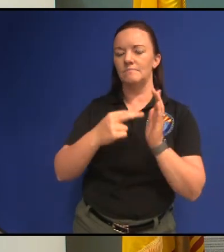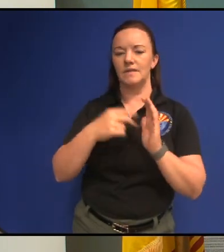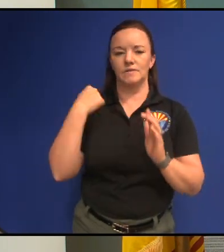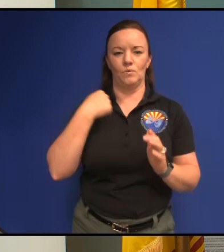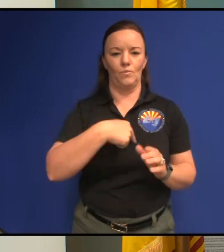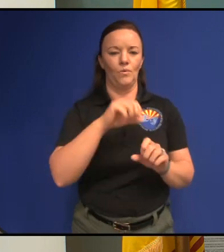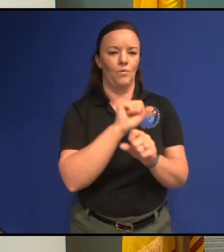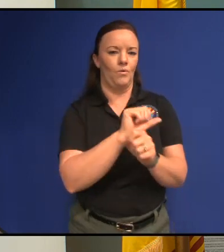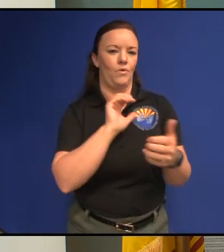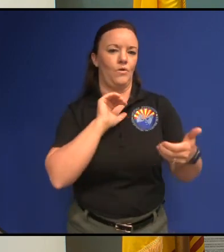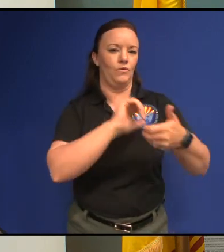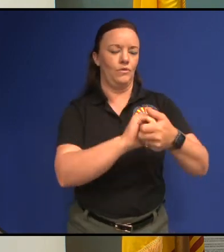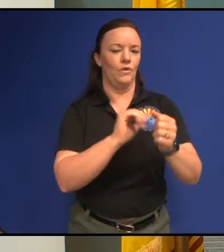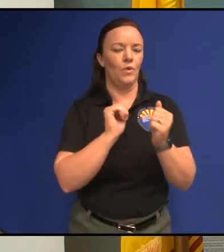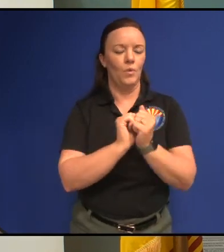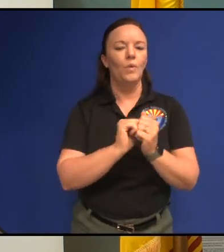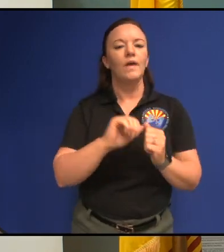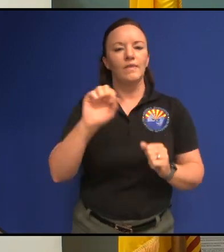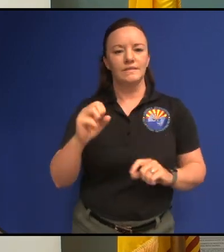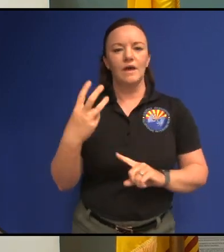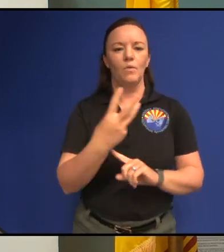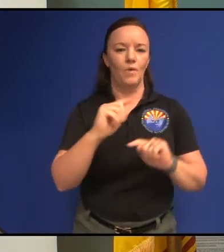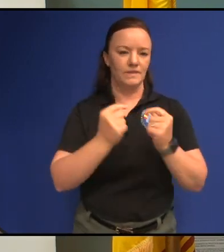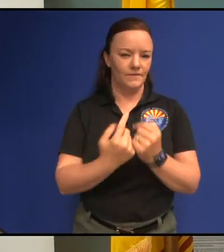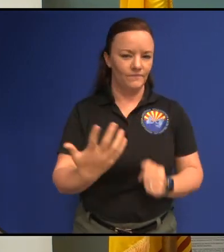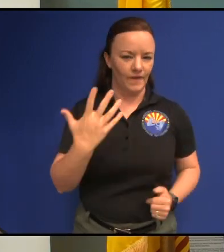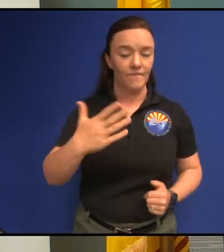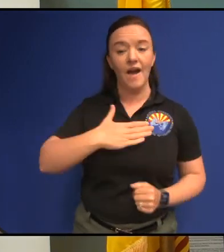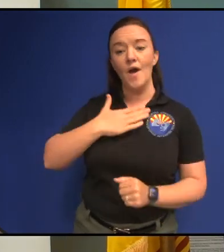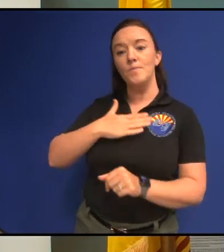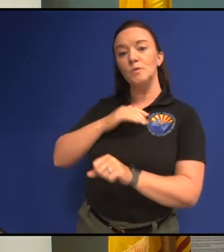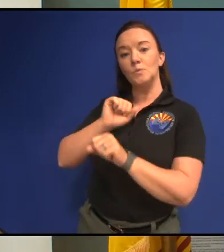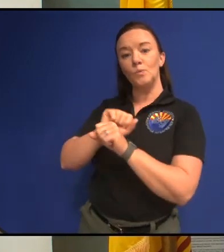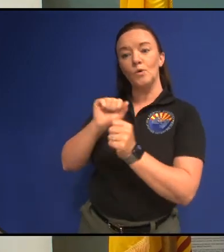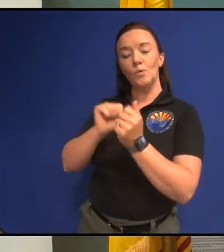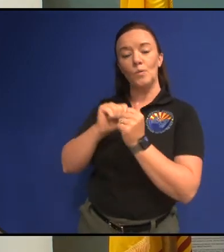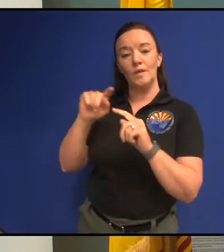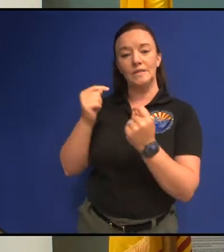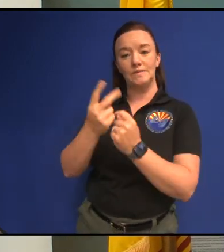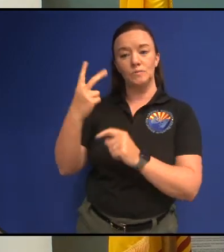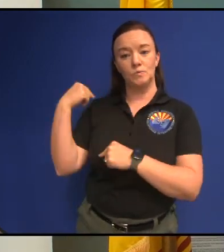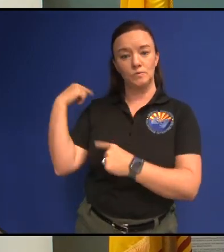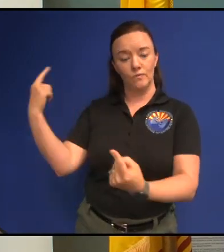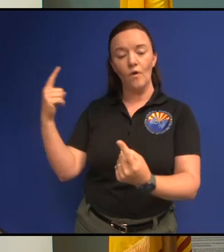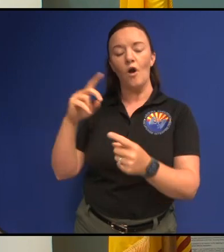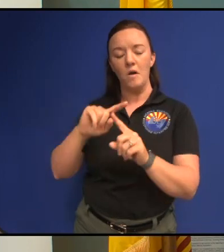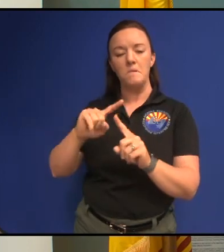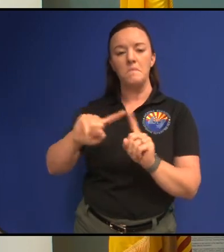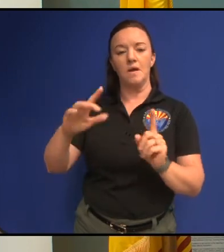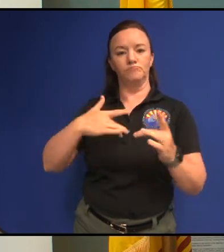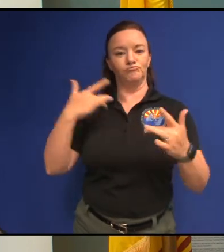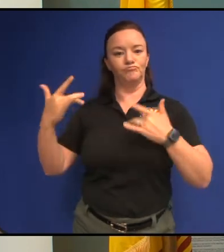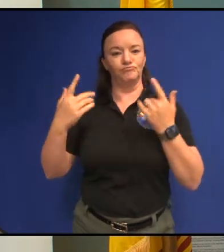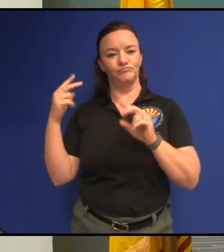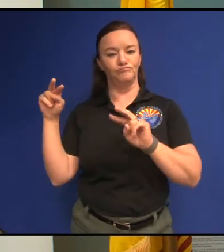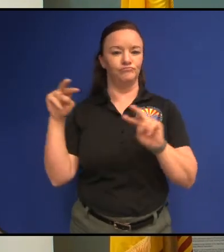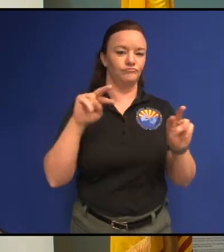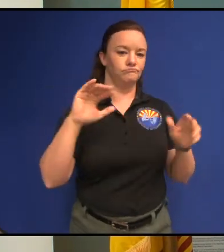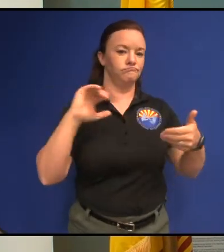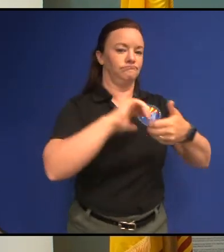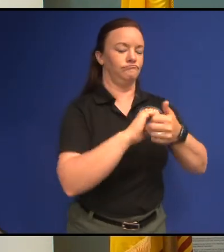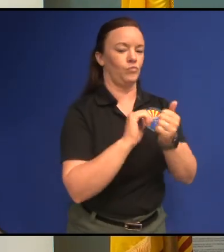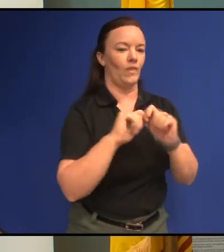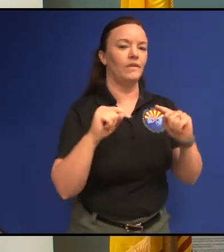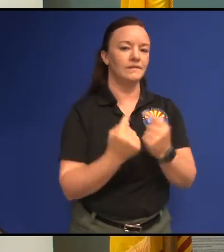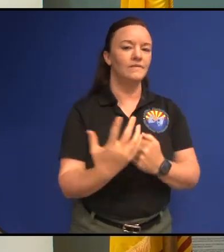14 days. So happy to have worked with Team 2, but excited to work with Team 5 as we head into the week. So we'll